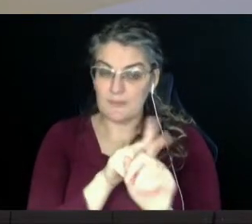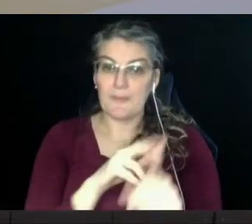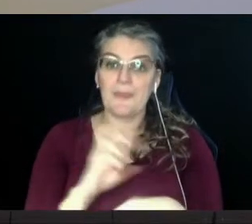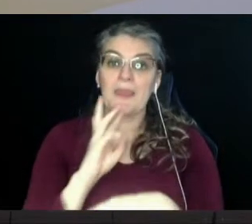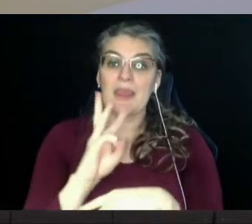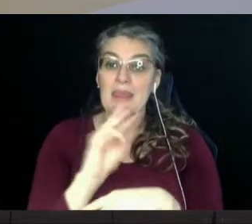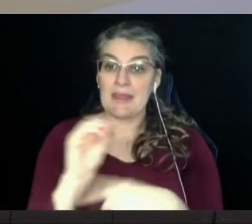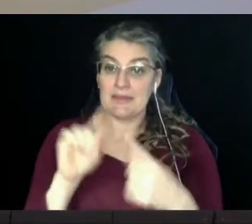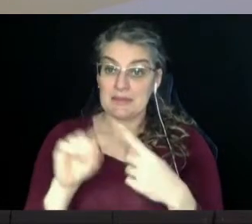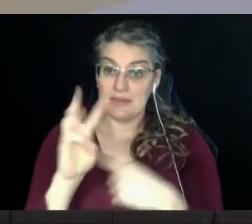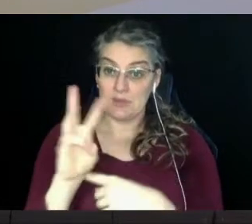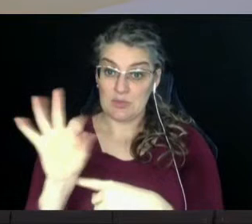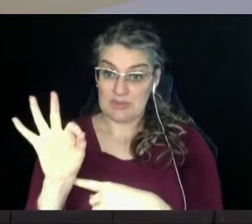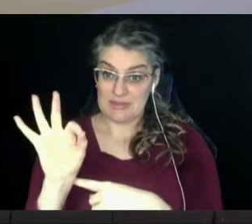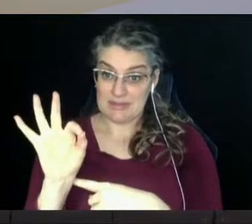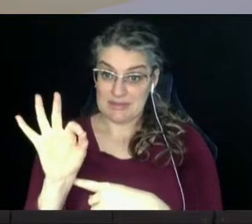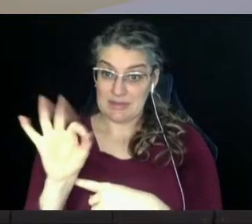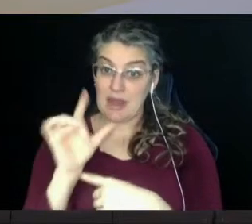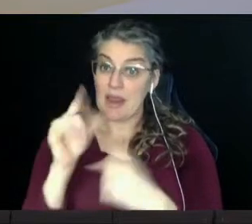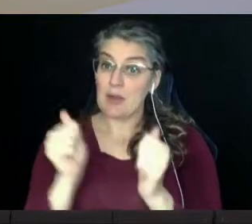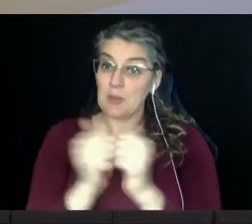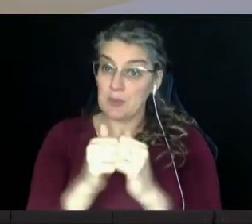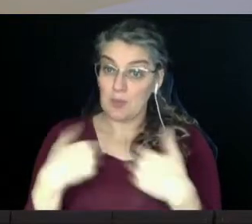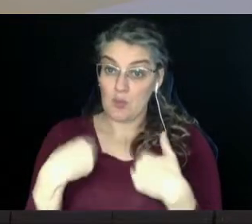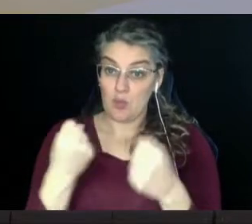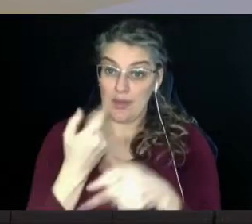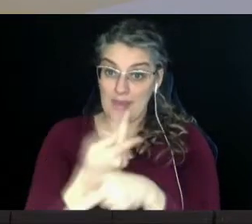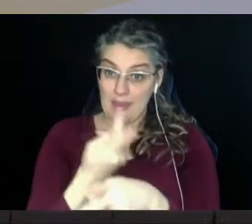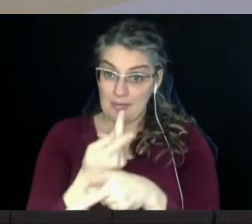health conditions have also started scheduling their appointments.